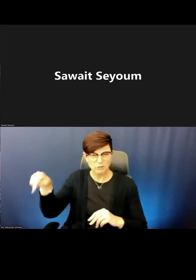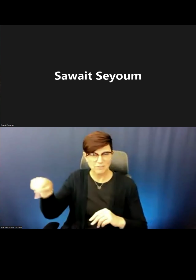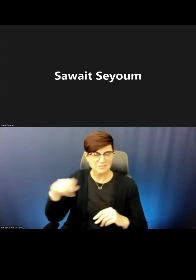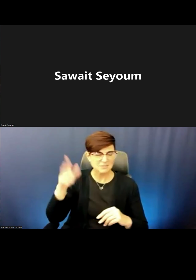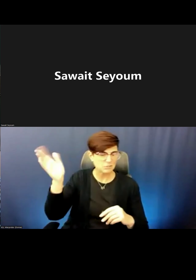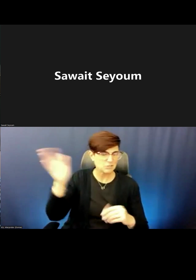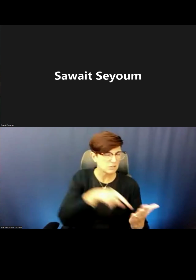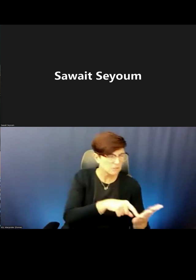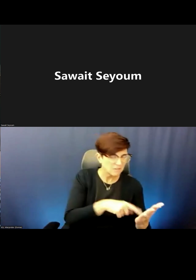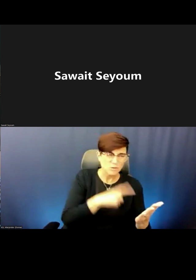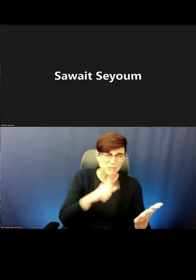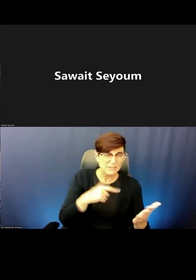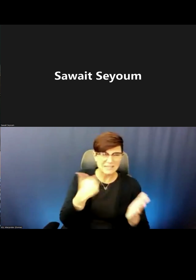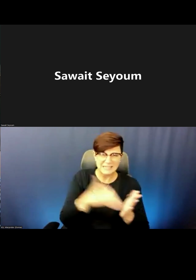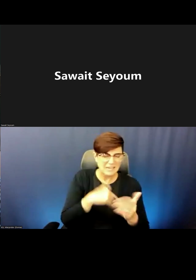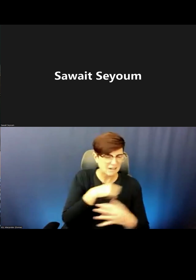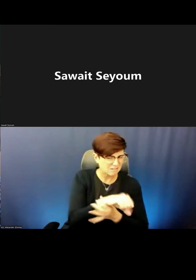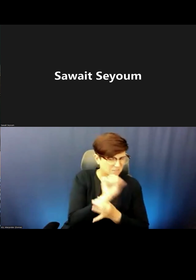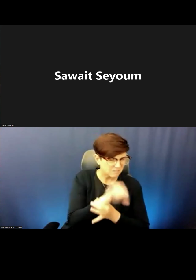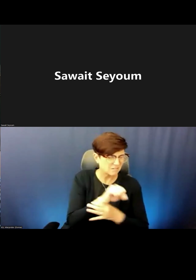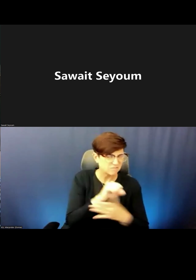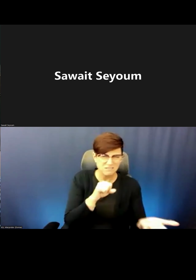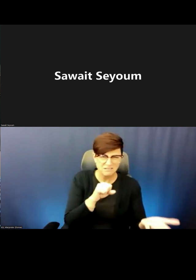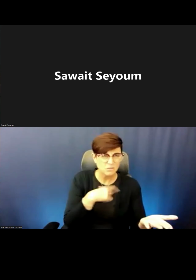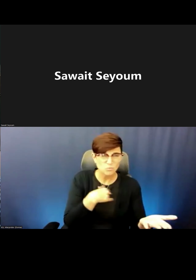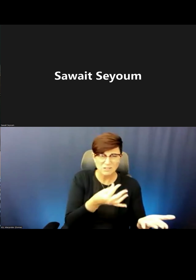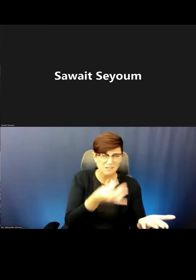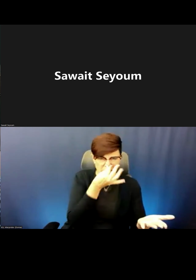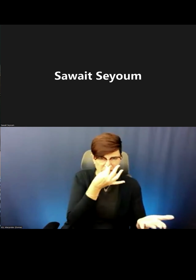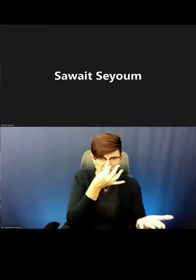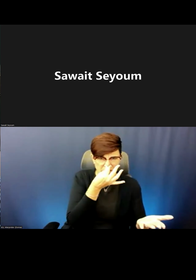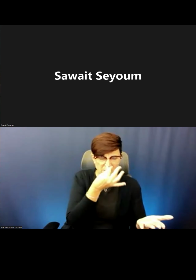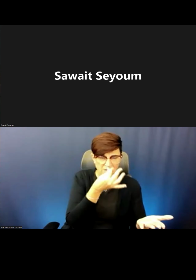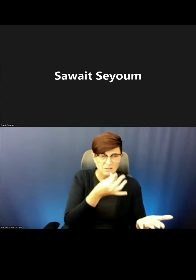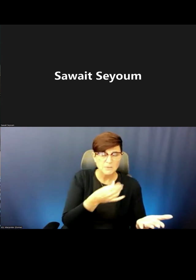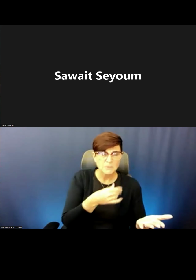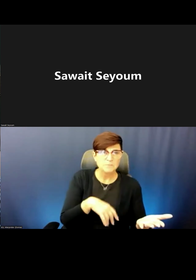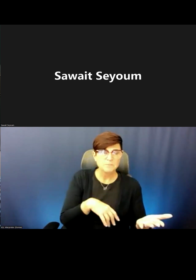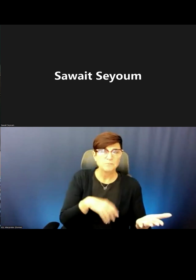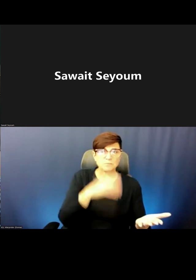are. And you compare them to the requests that stakeholders had.